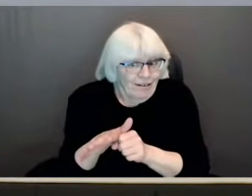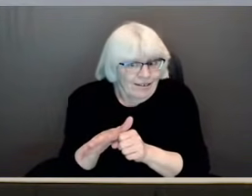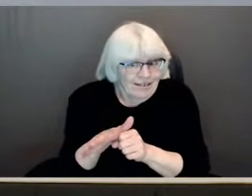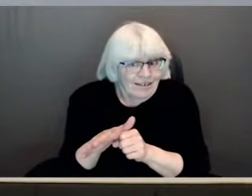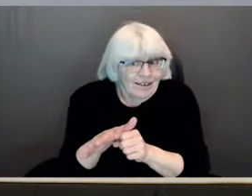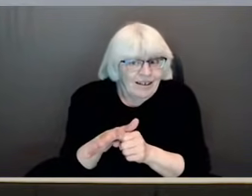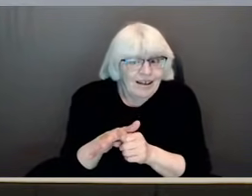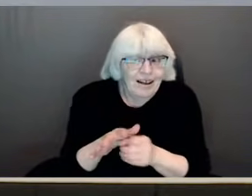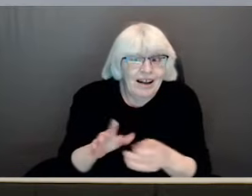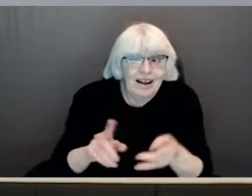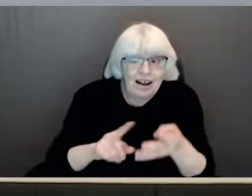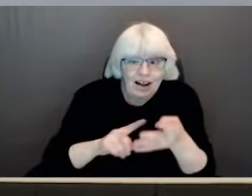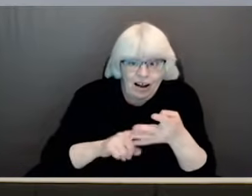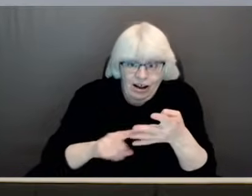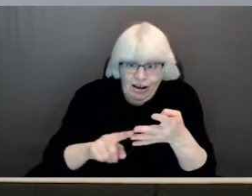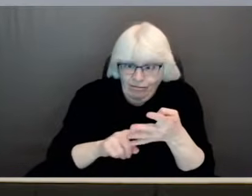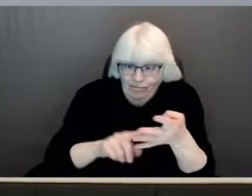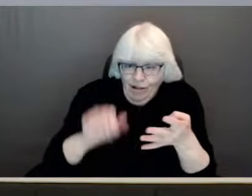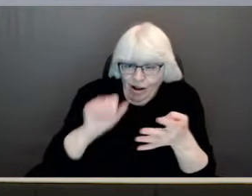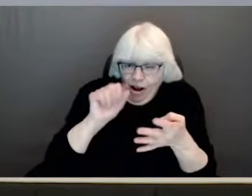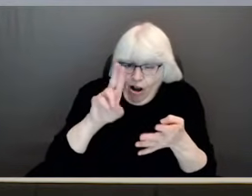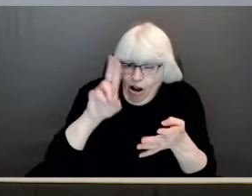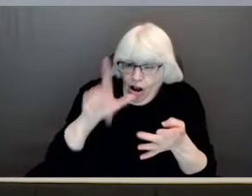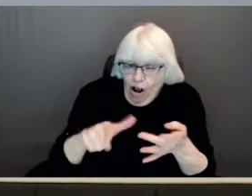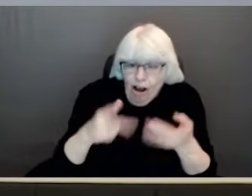of COVID-19 in Canada.